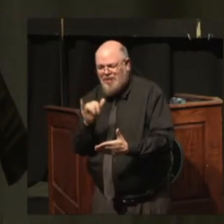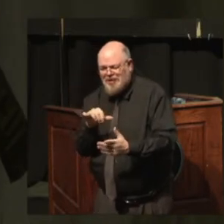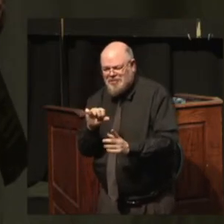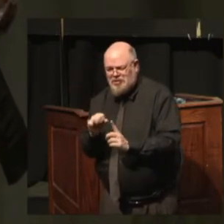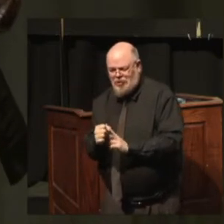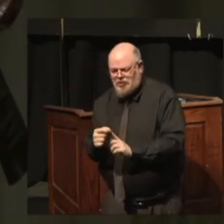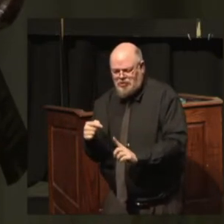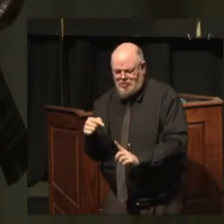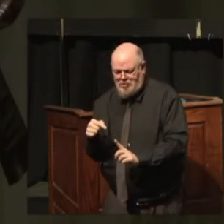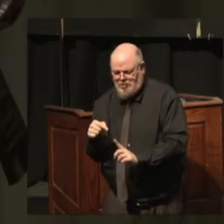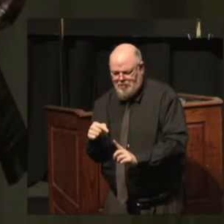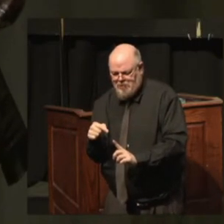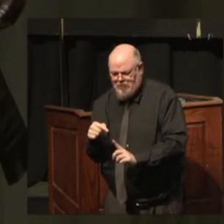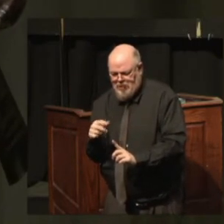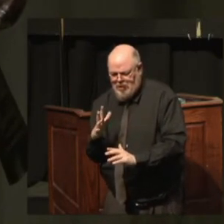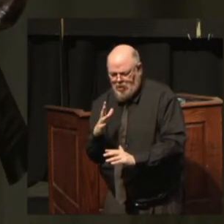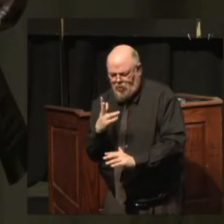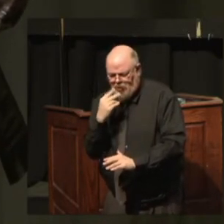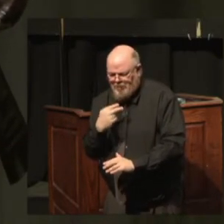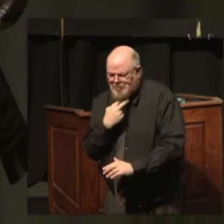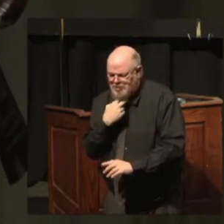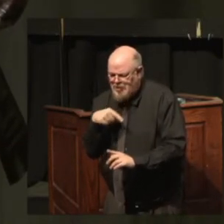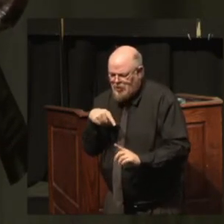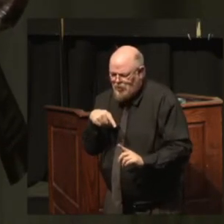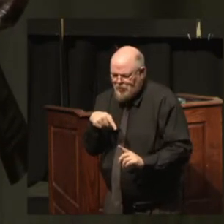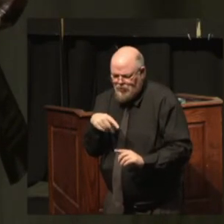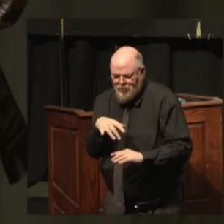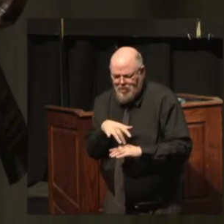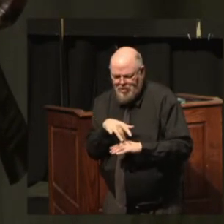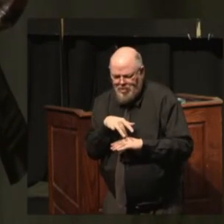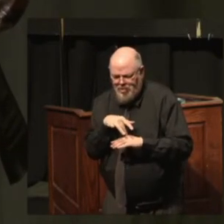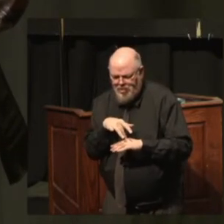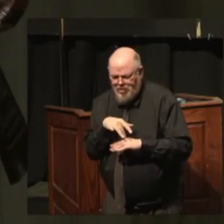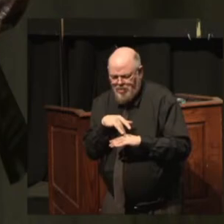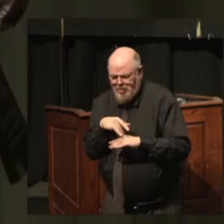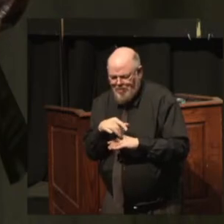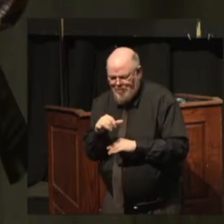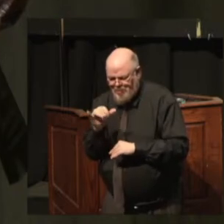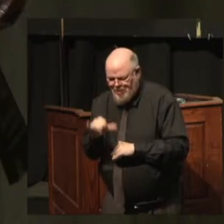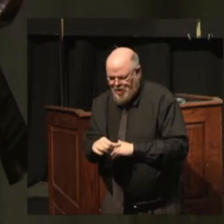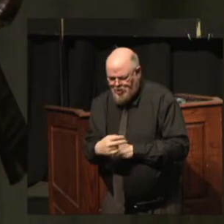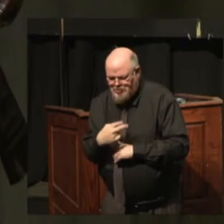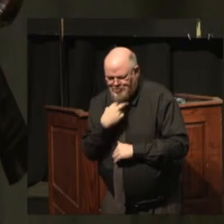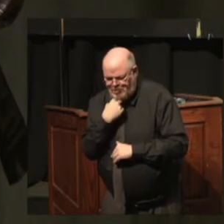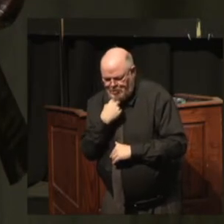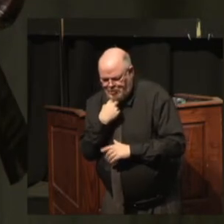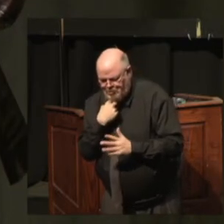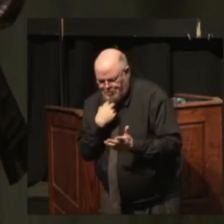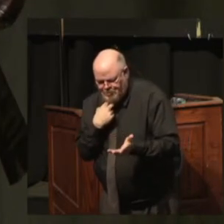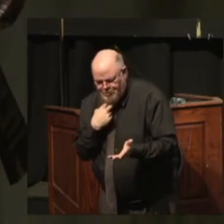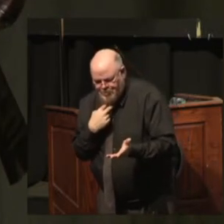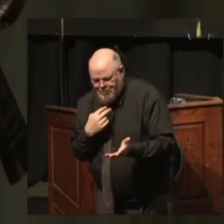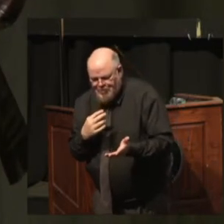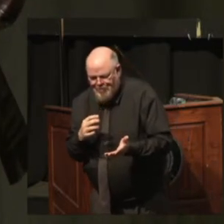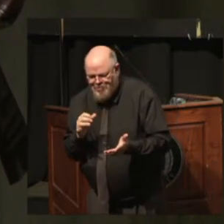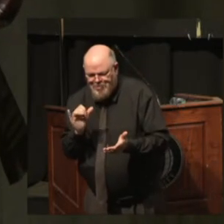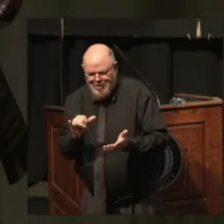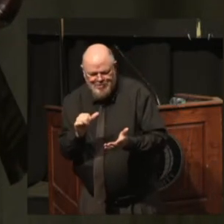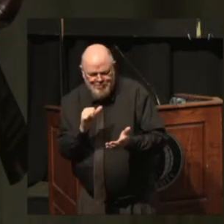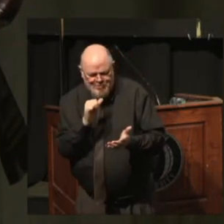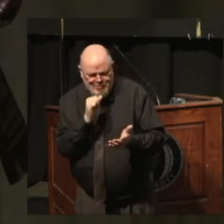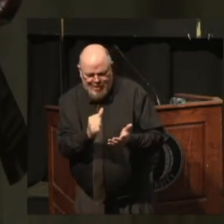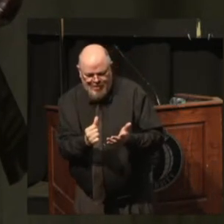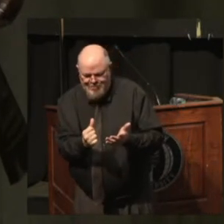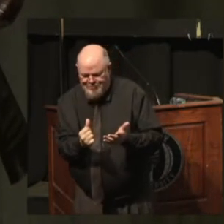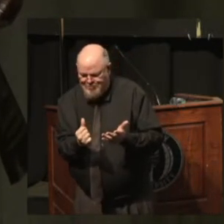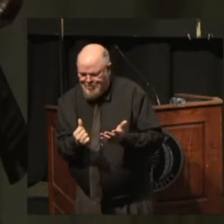that you don't really move on in your life and you stay right there. That's not who you were meant to be either. Told you